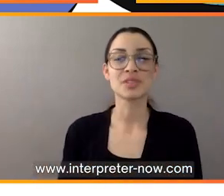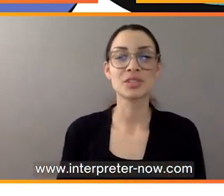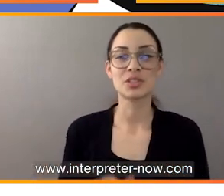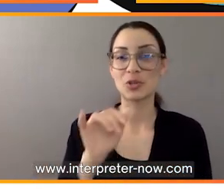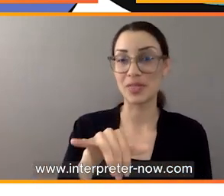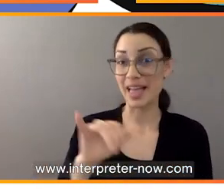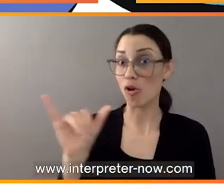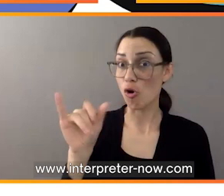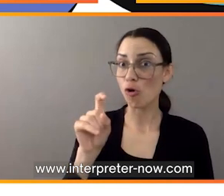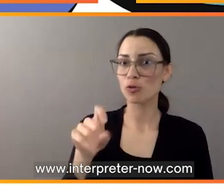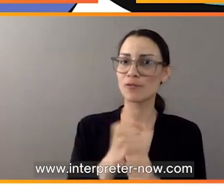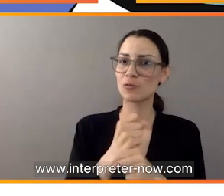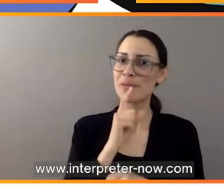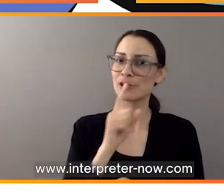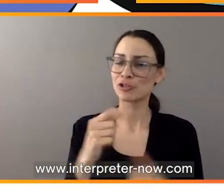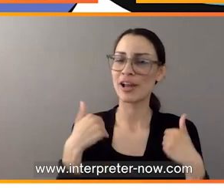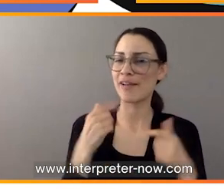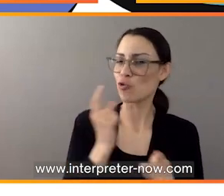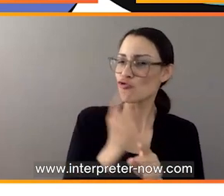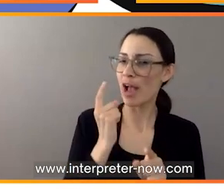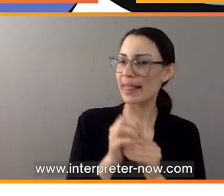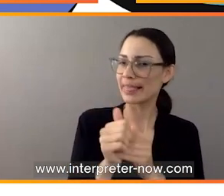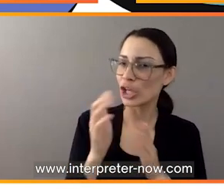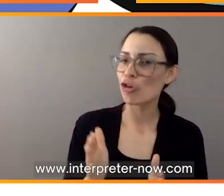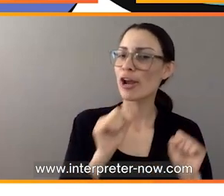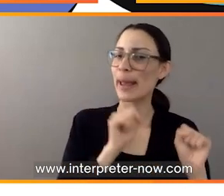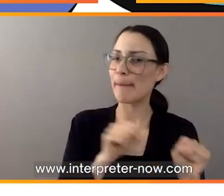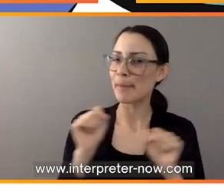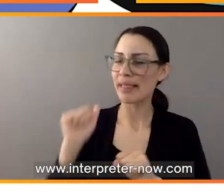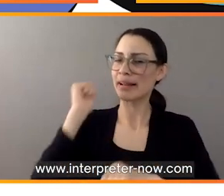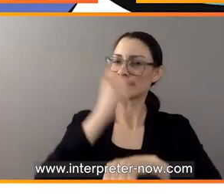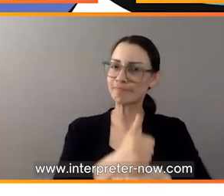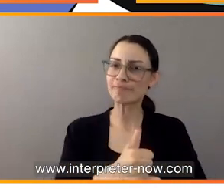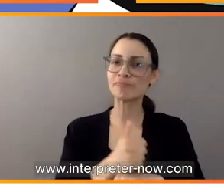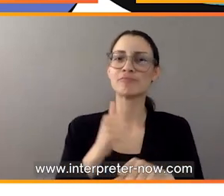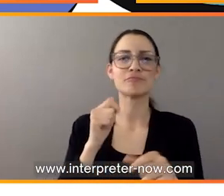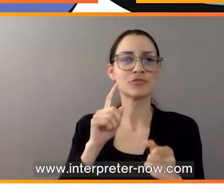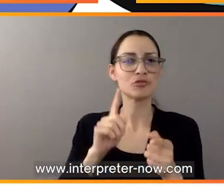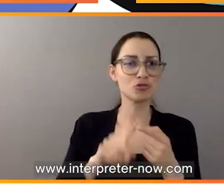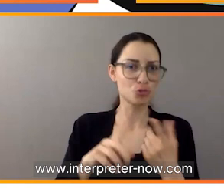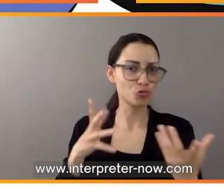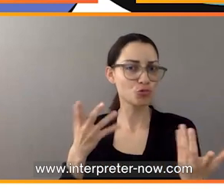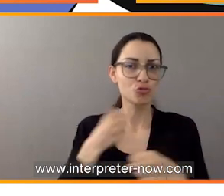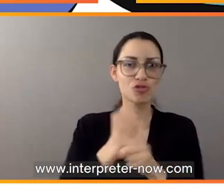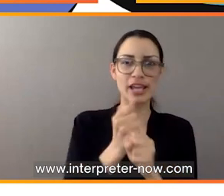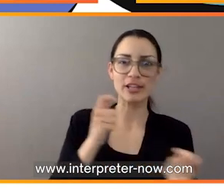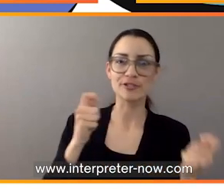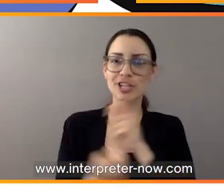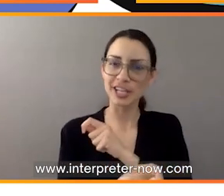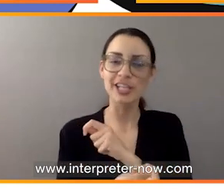place, you know, to then enact the kind of change and development that needed to happen. Wow. So those are like two examples